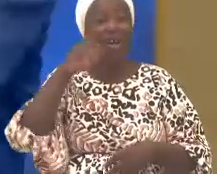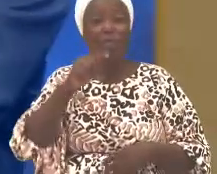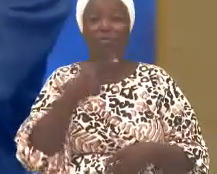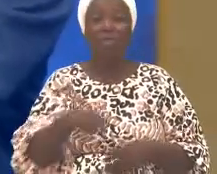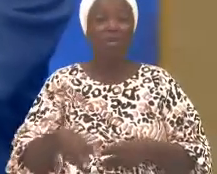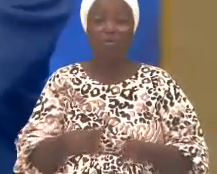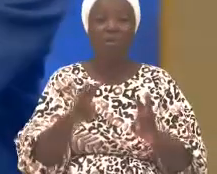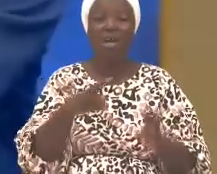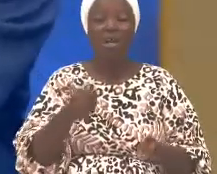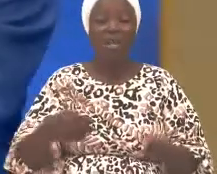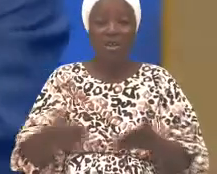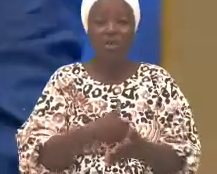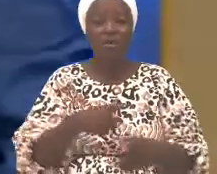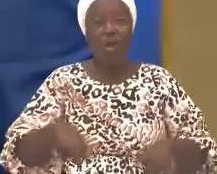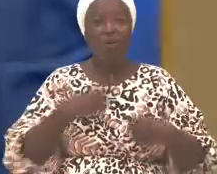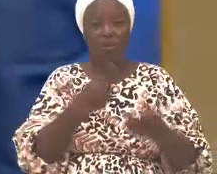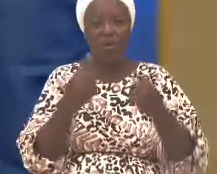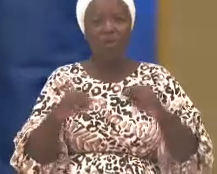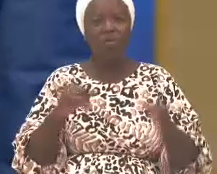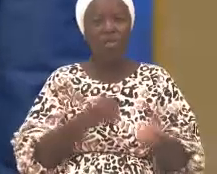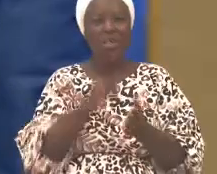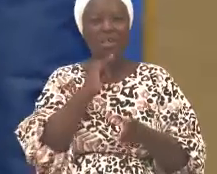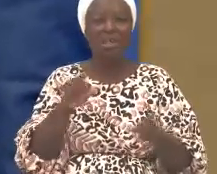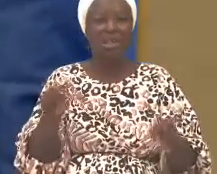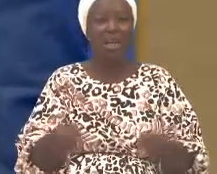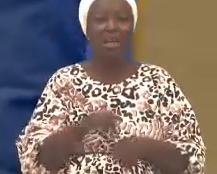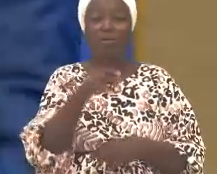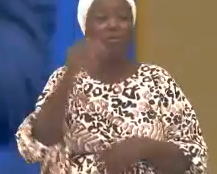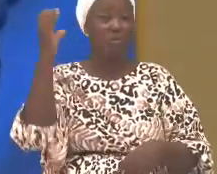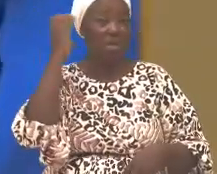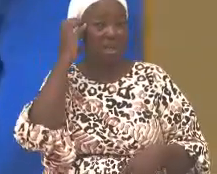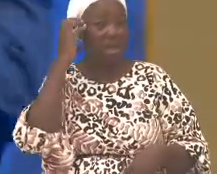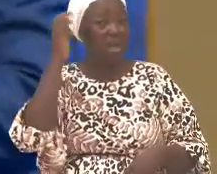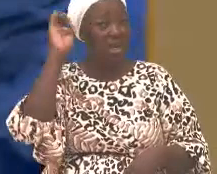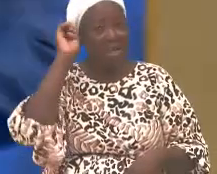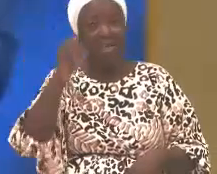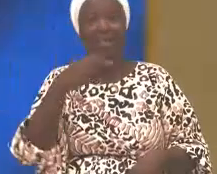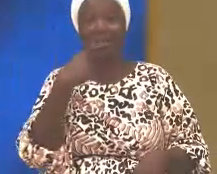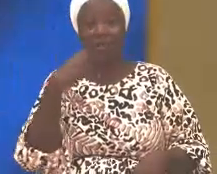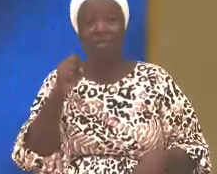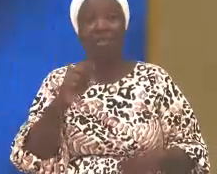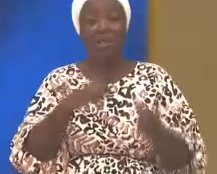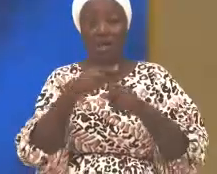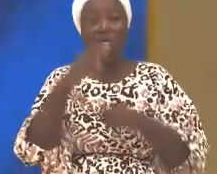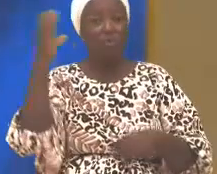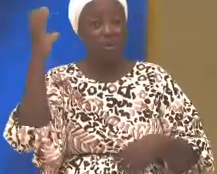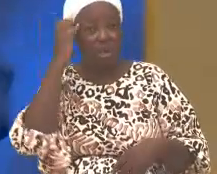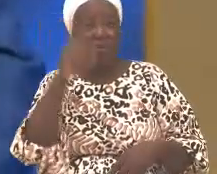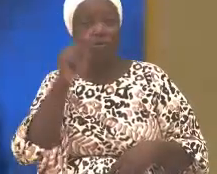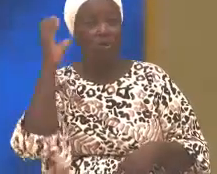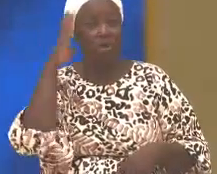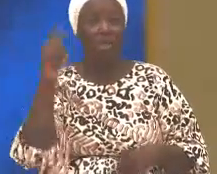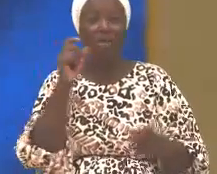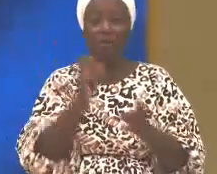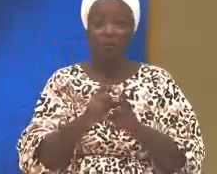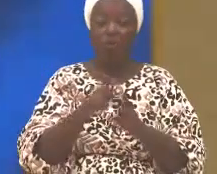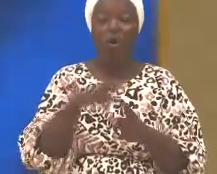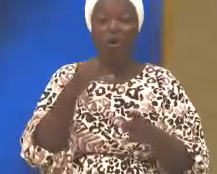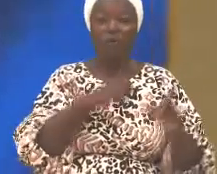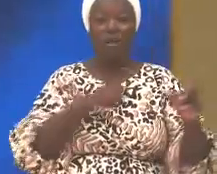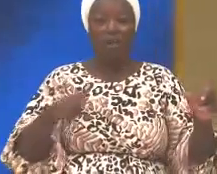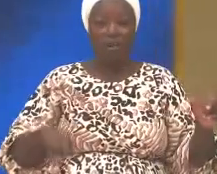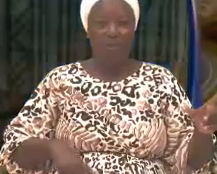come is that you hear. He speaks, you hear. Hear the word of the Lord.